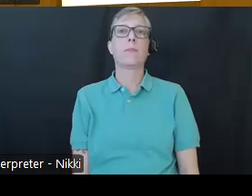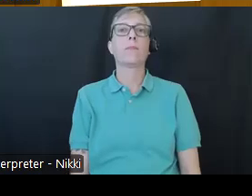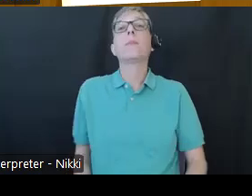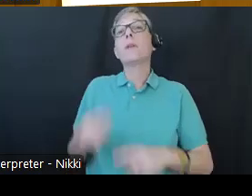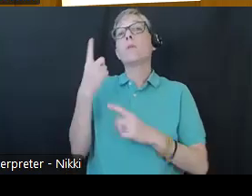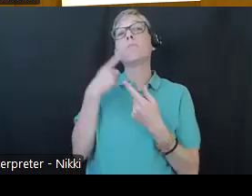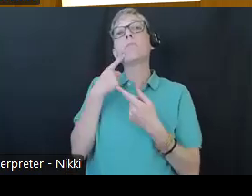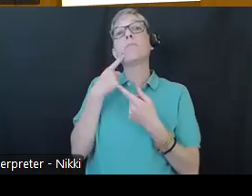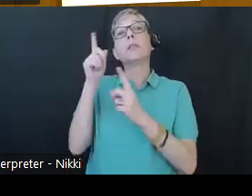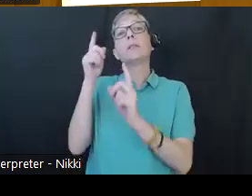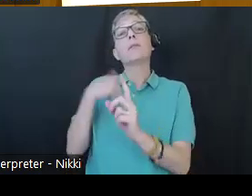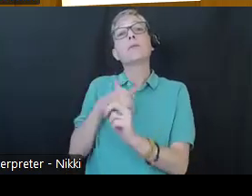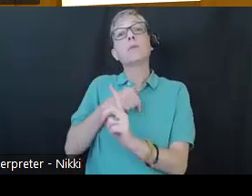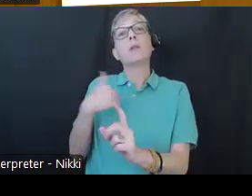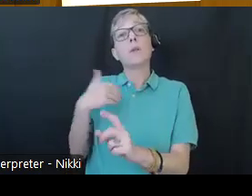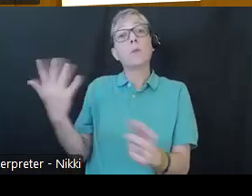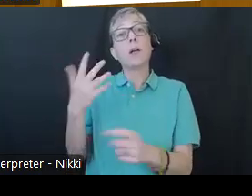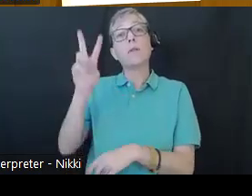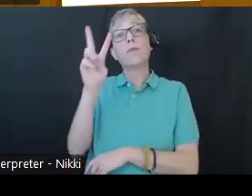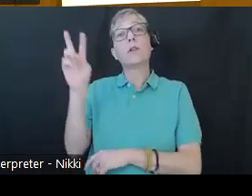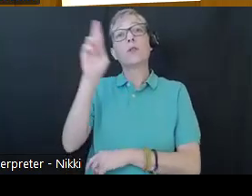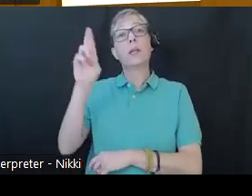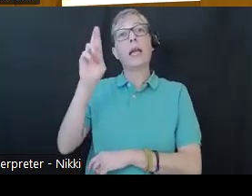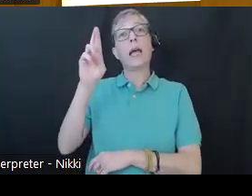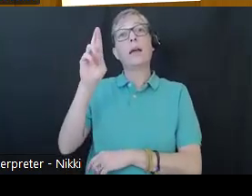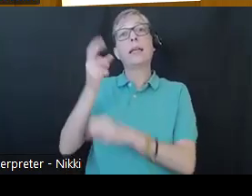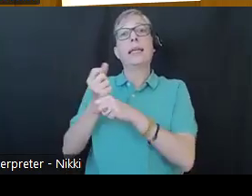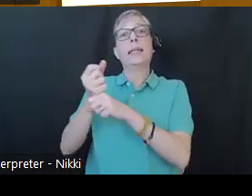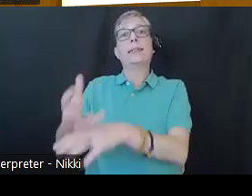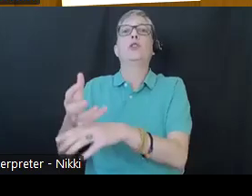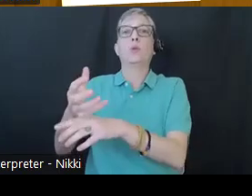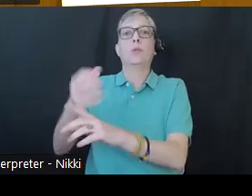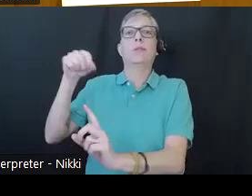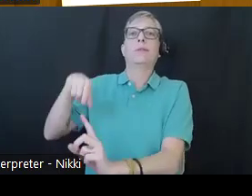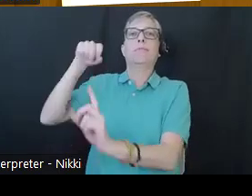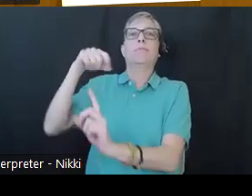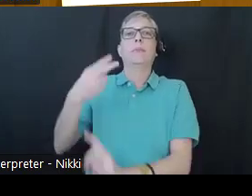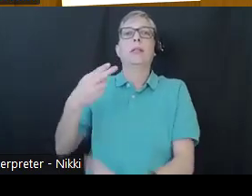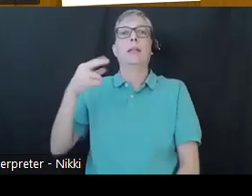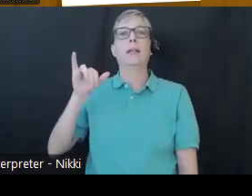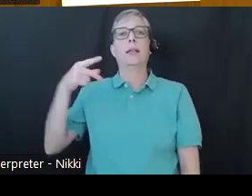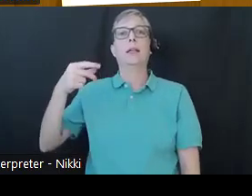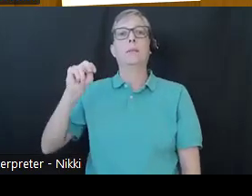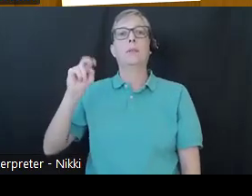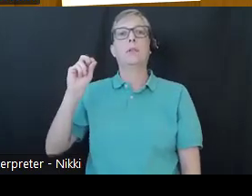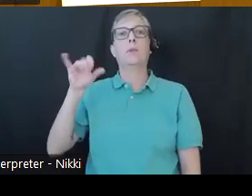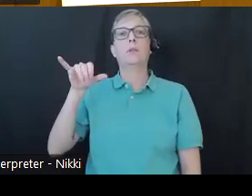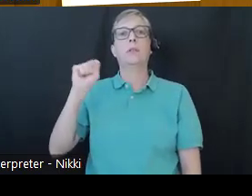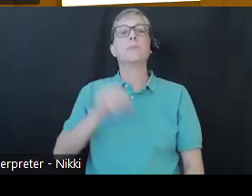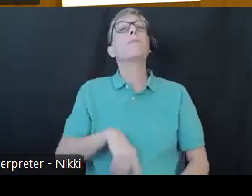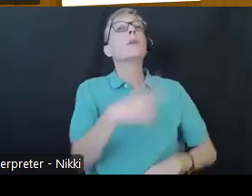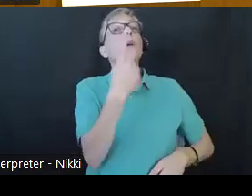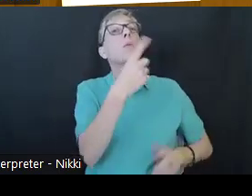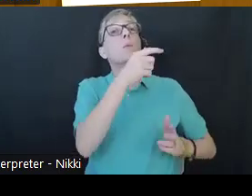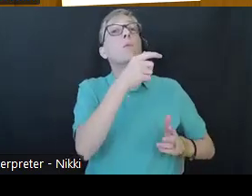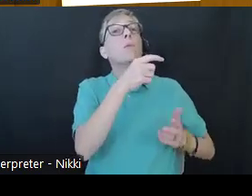is this, what we call virtual reality induced hypnosis. So one of the complaints that we usually got from our surgeons is there wasn't enough